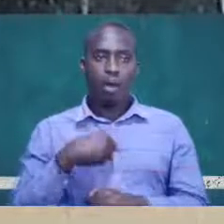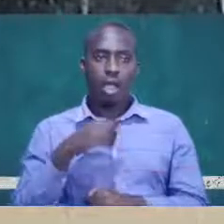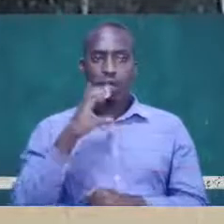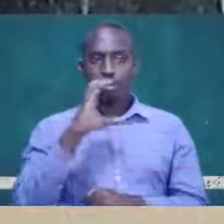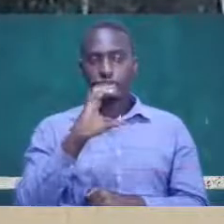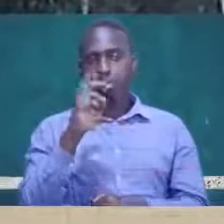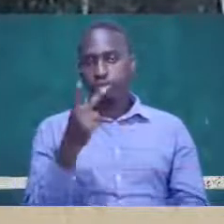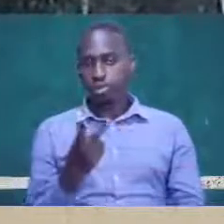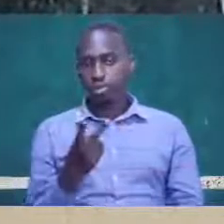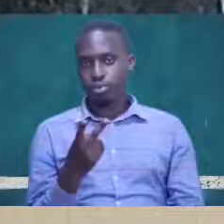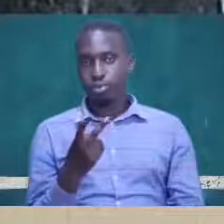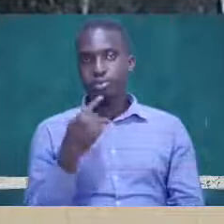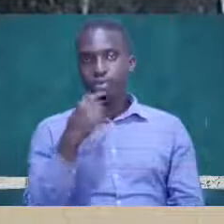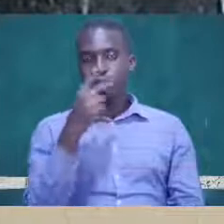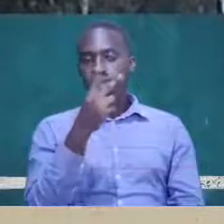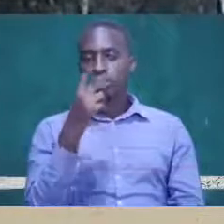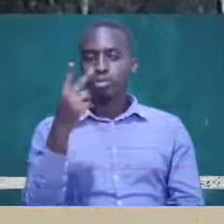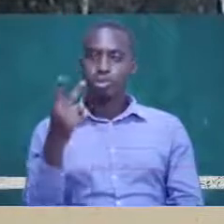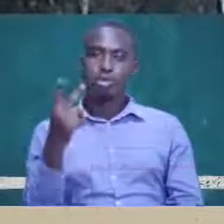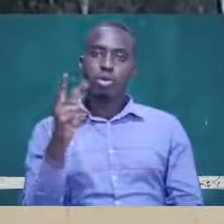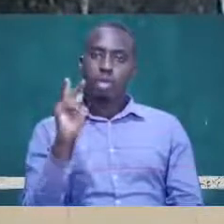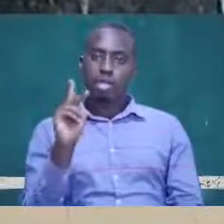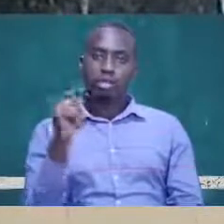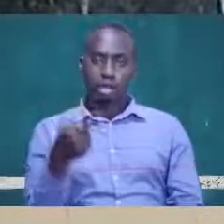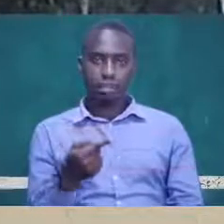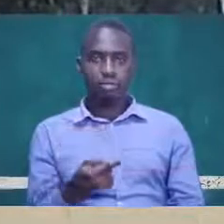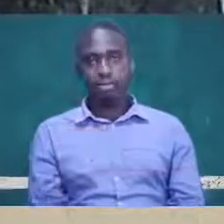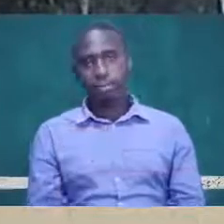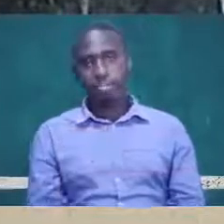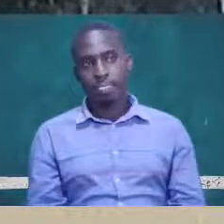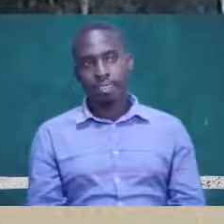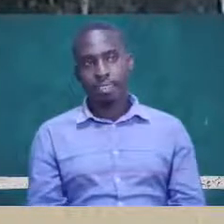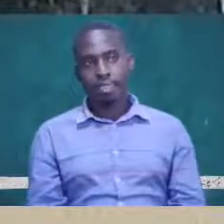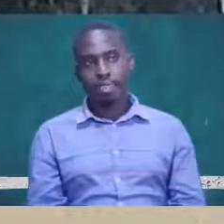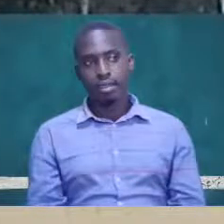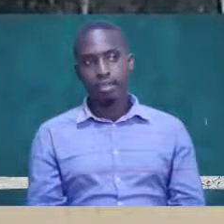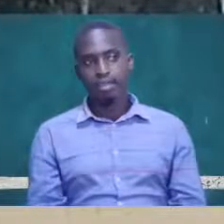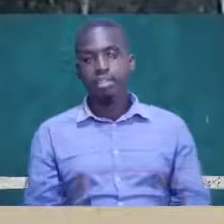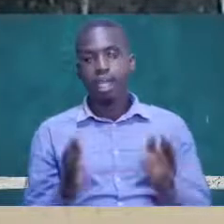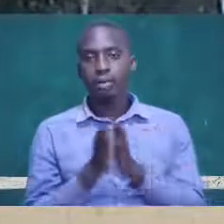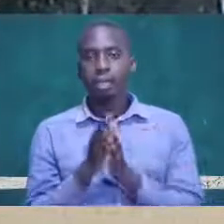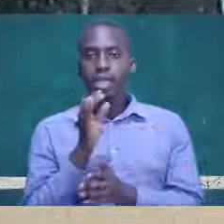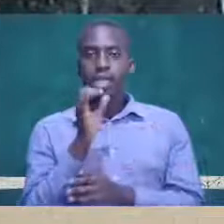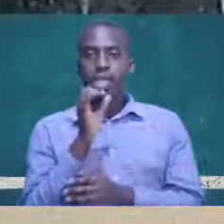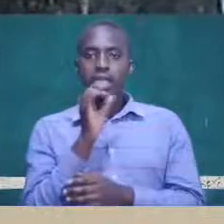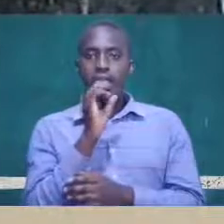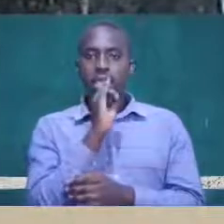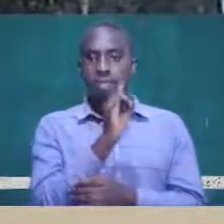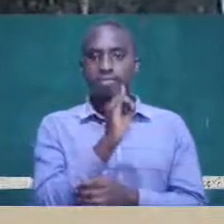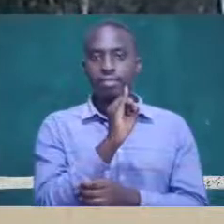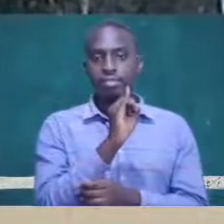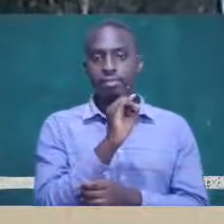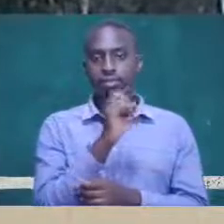2 is 22 kilograms. 22. And income 1, the investment